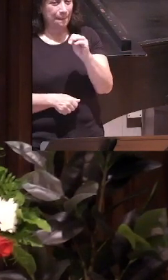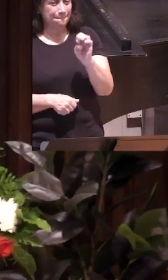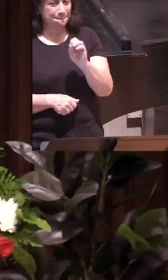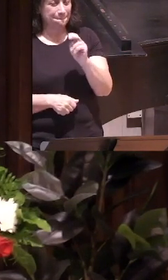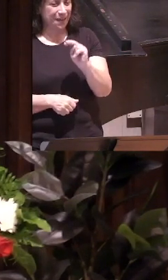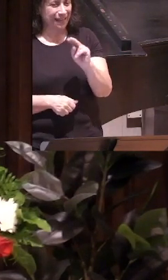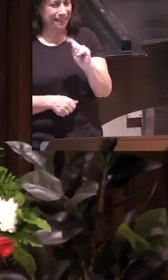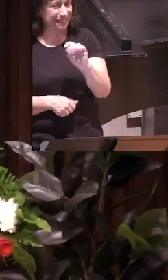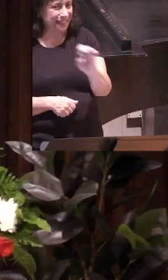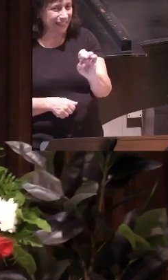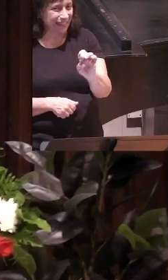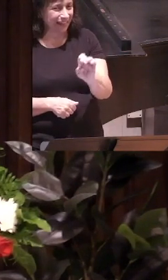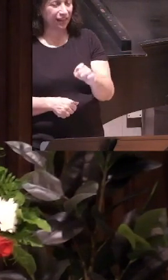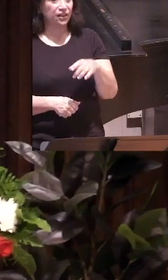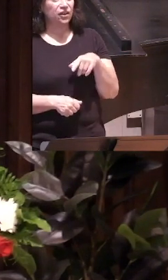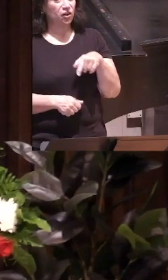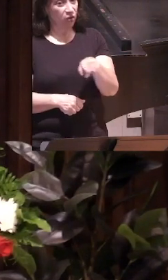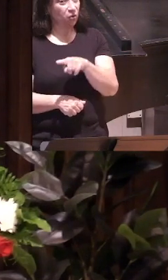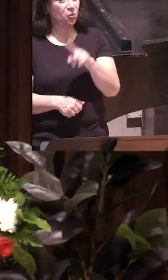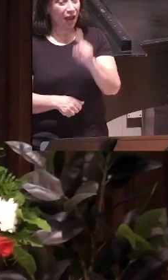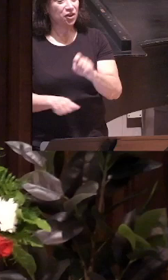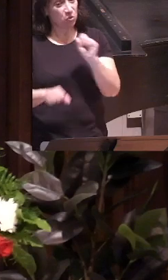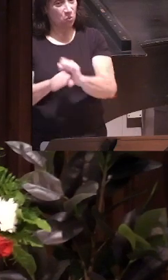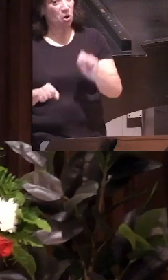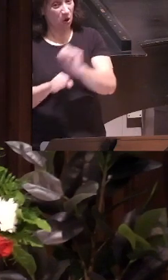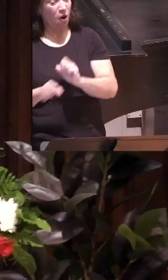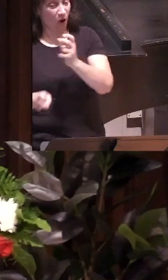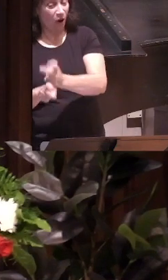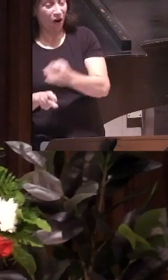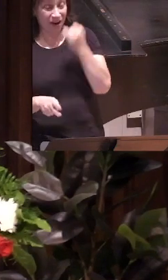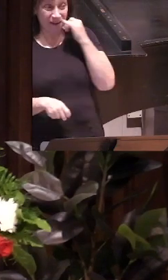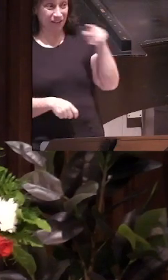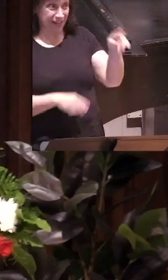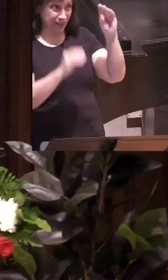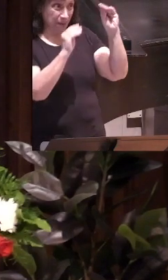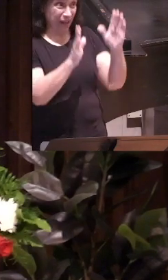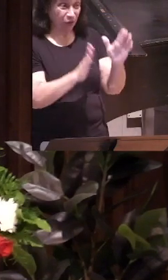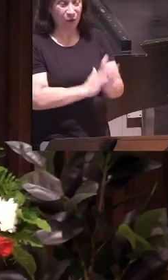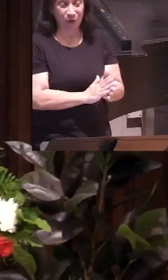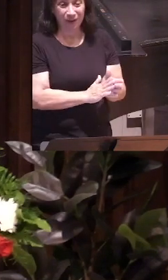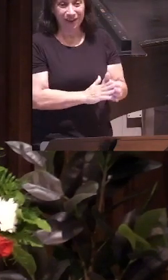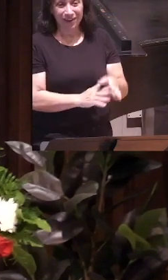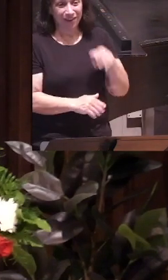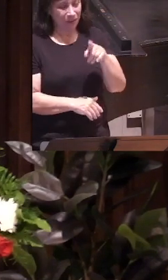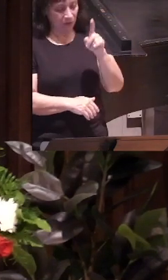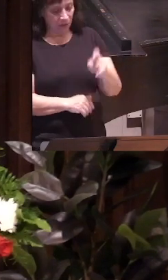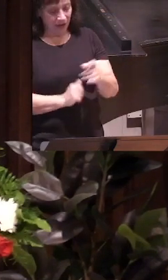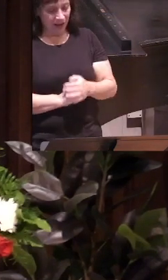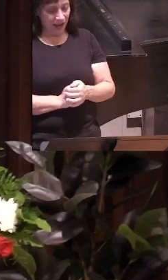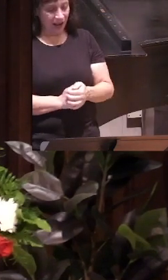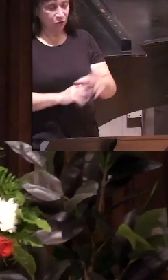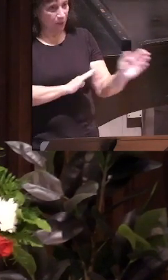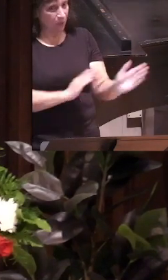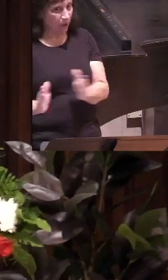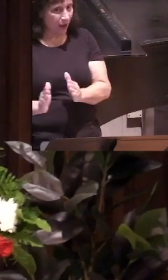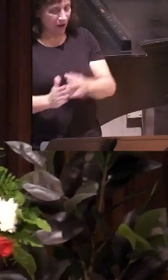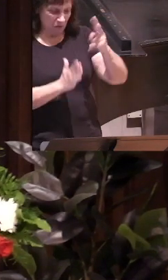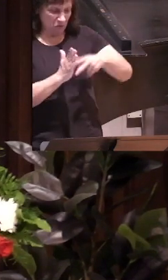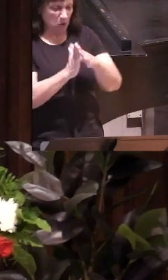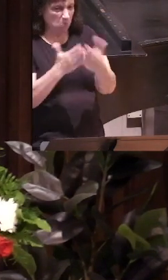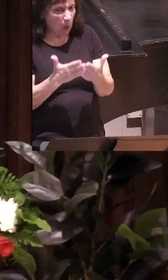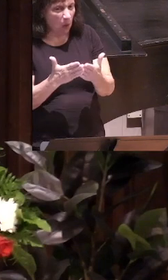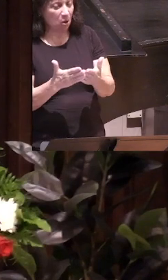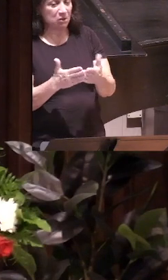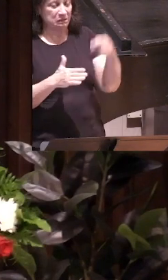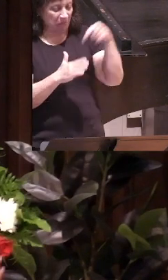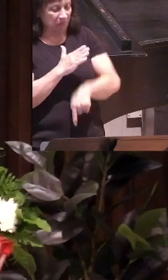work hard for Earl to be your mentor. Like, you had to read books, you had to come prepare for the meetings, because